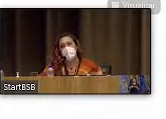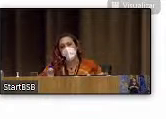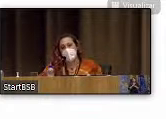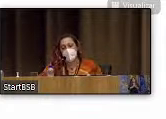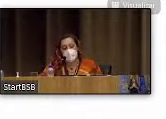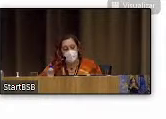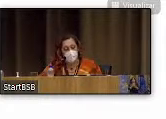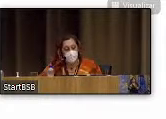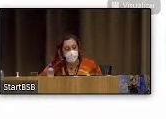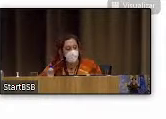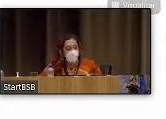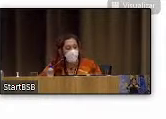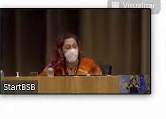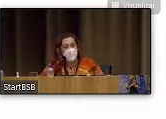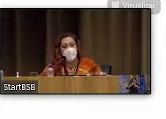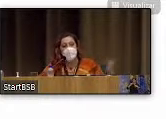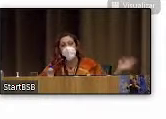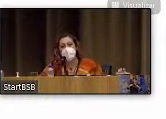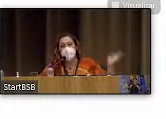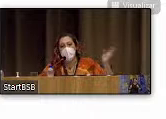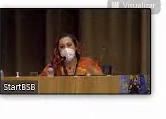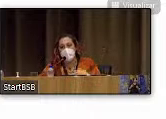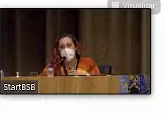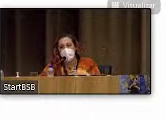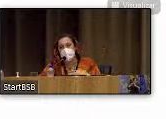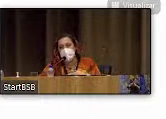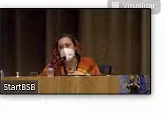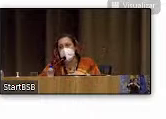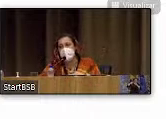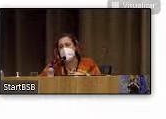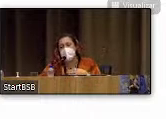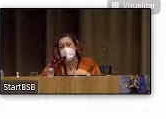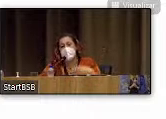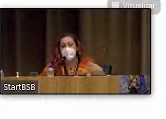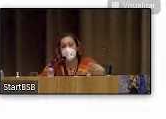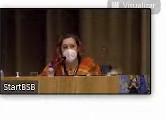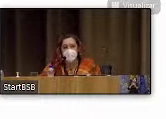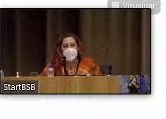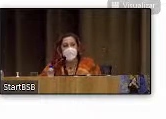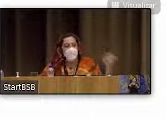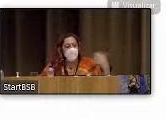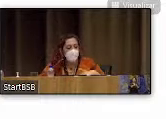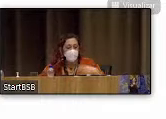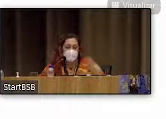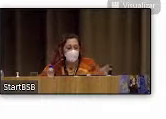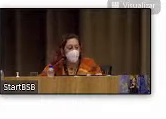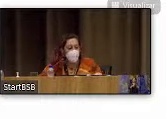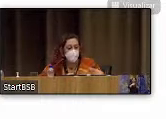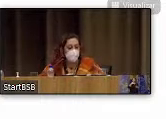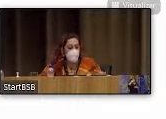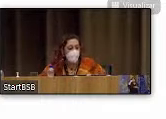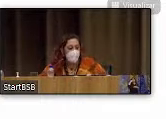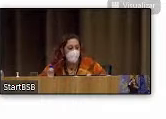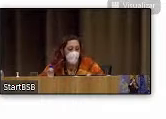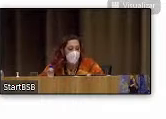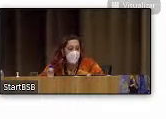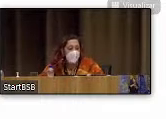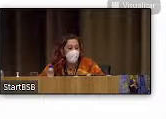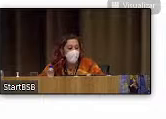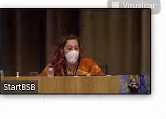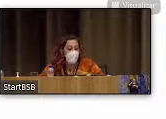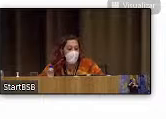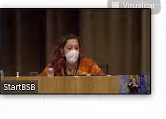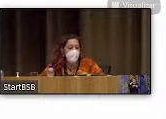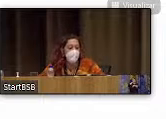women, and those who had soon delivered babies. We were also helping adults in